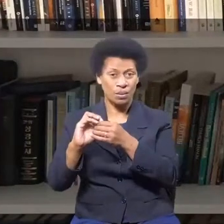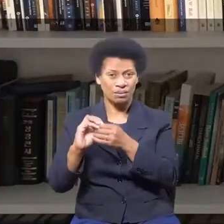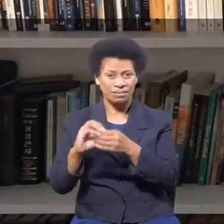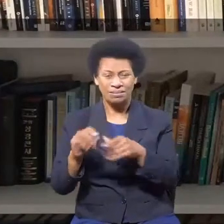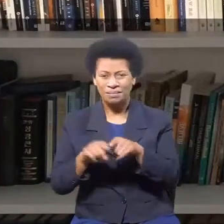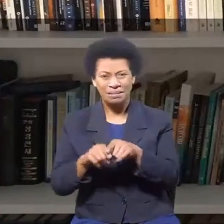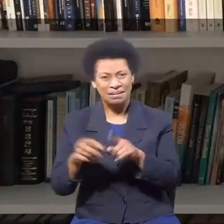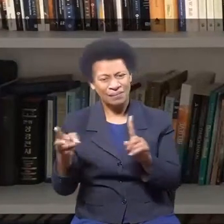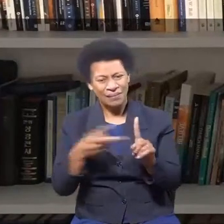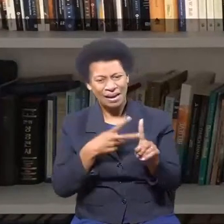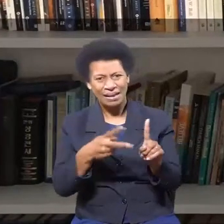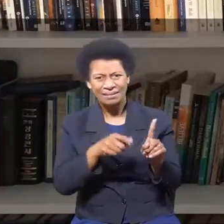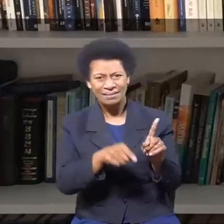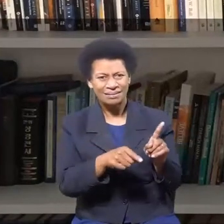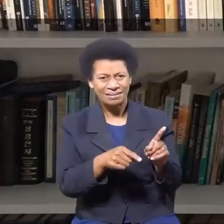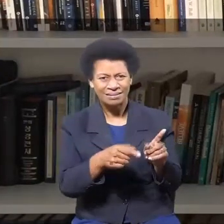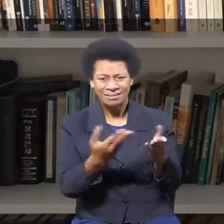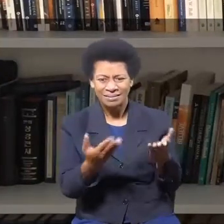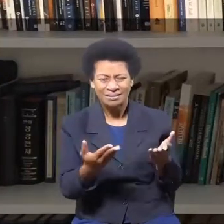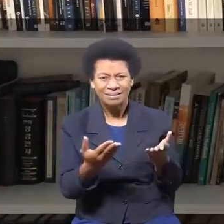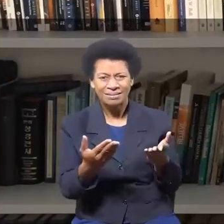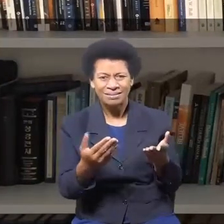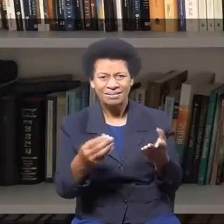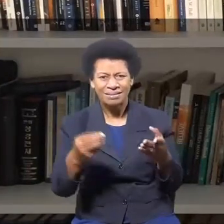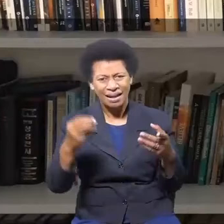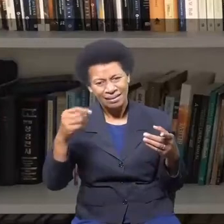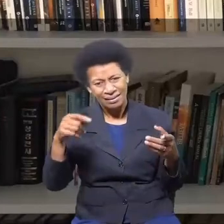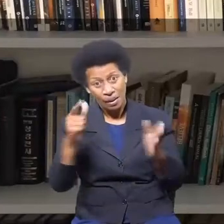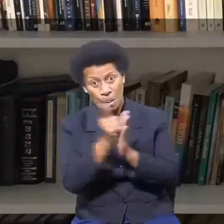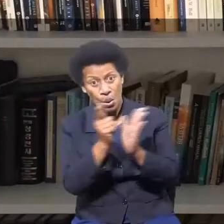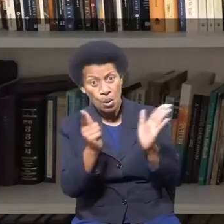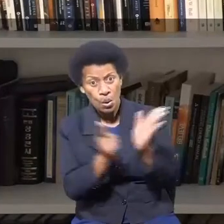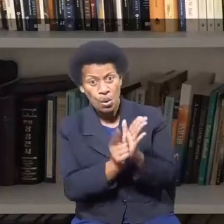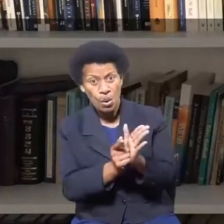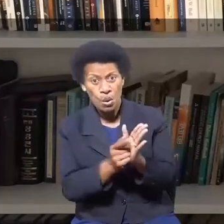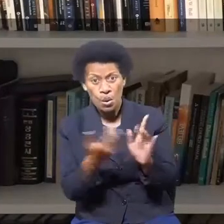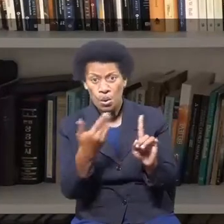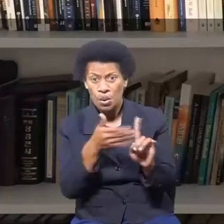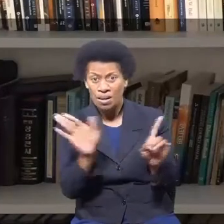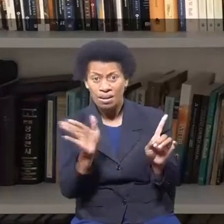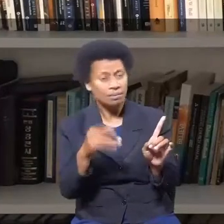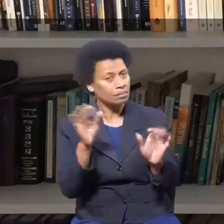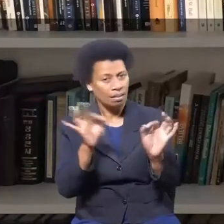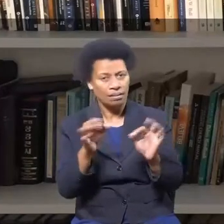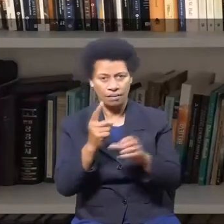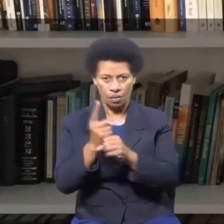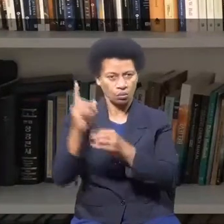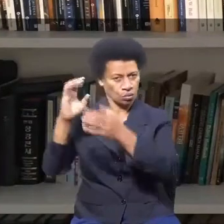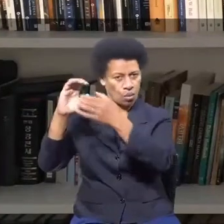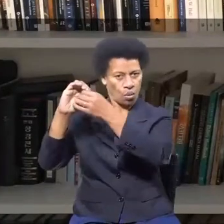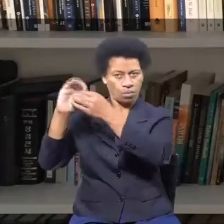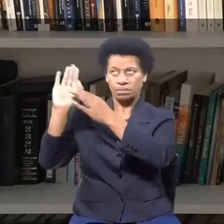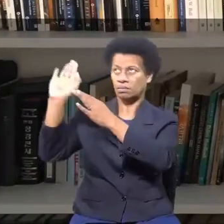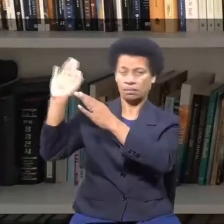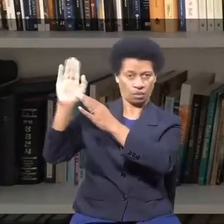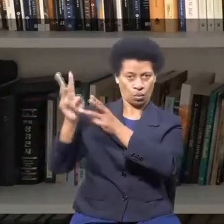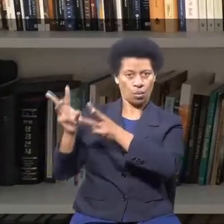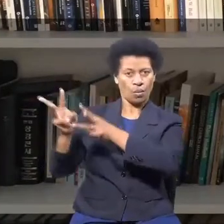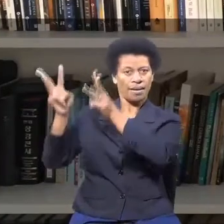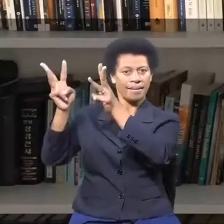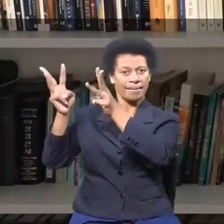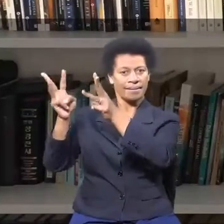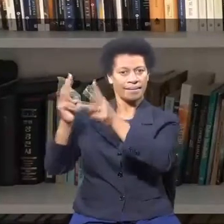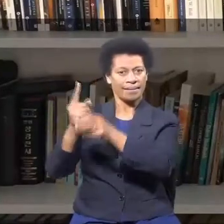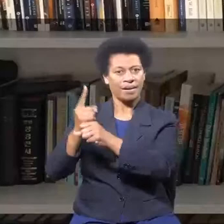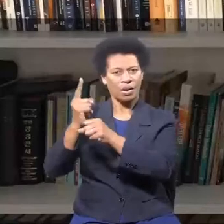not violating the natural laws. He's simply working in a different way. The laws